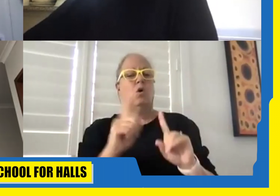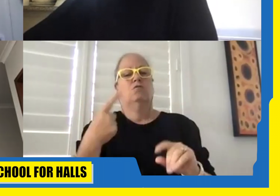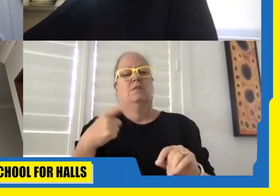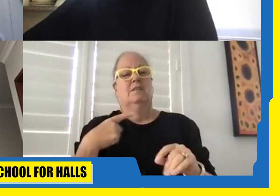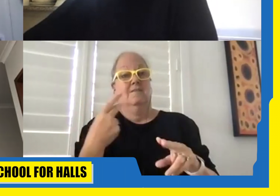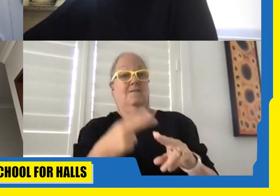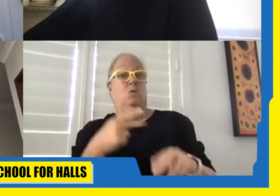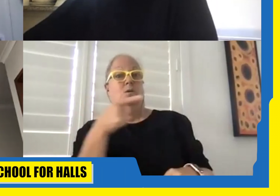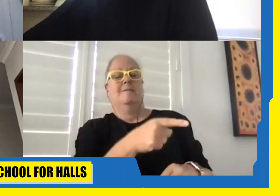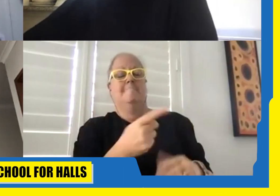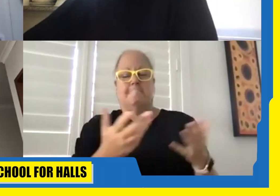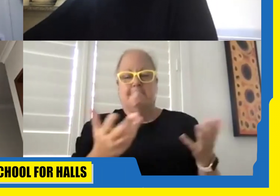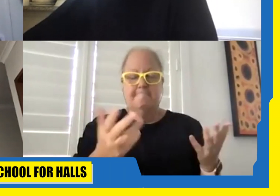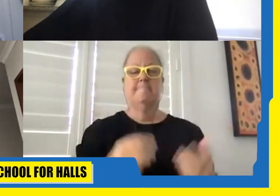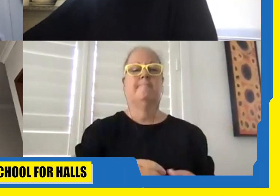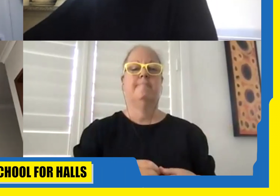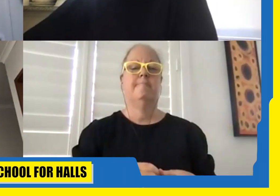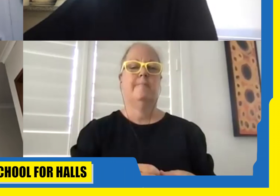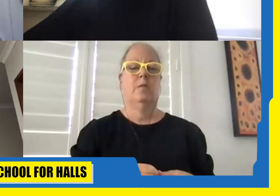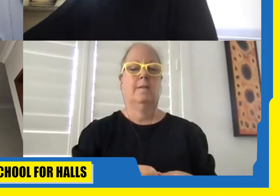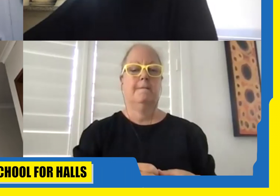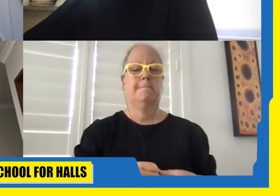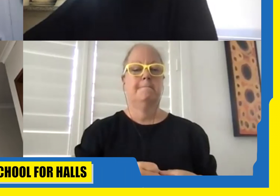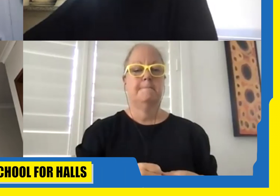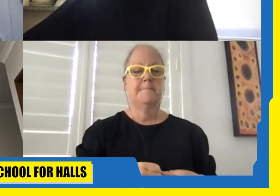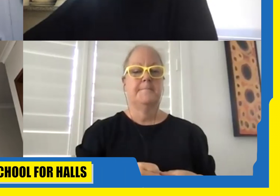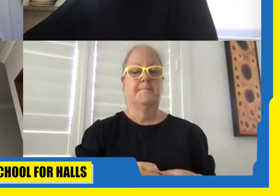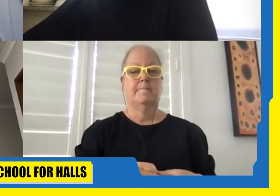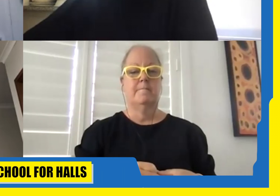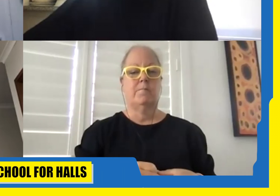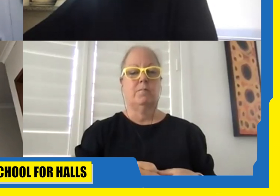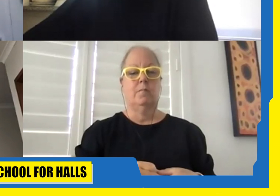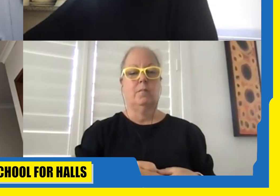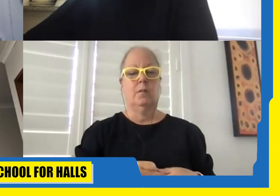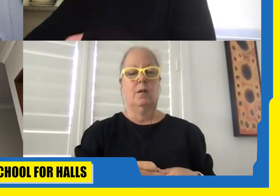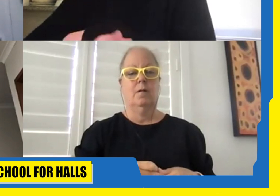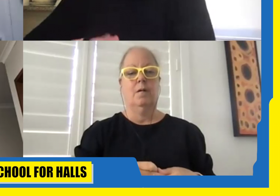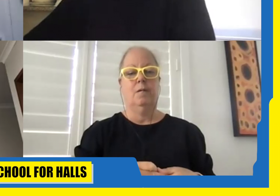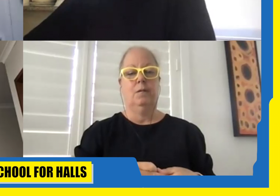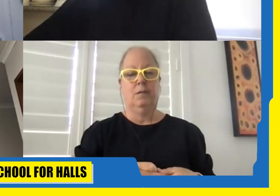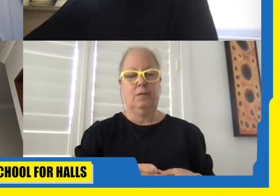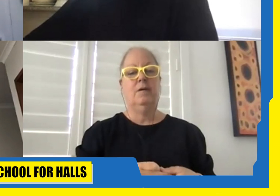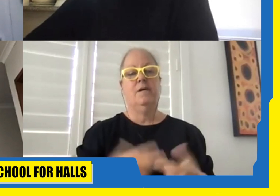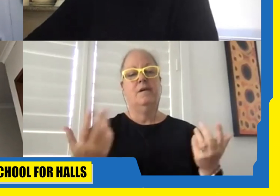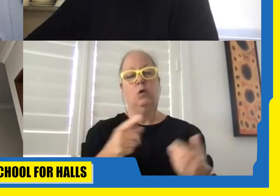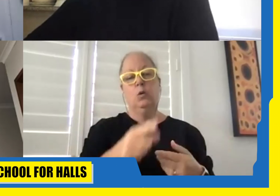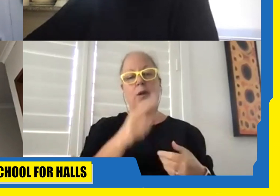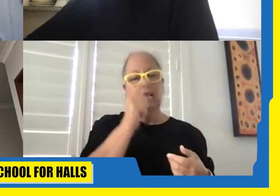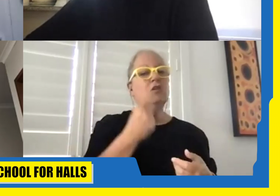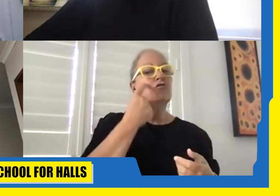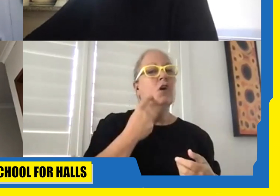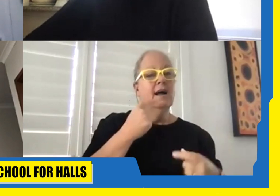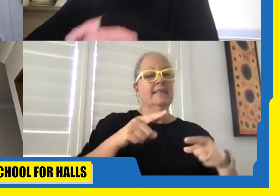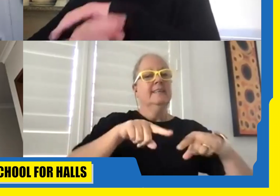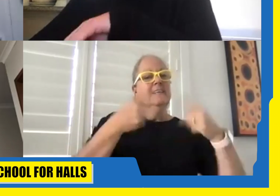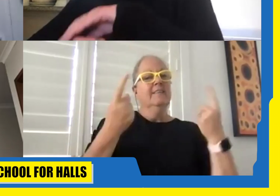And that, that can be something to try, is a different venue.